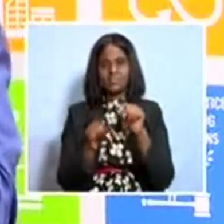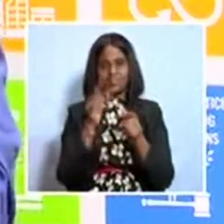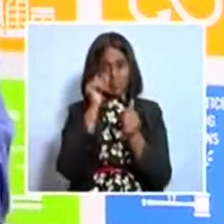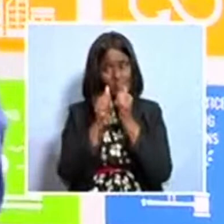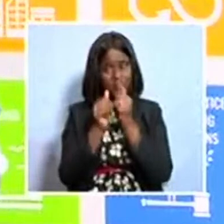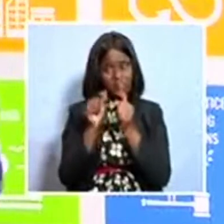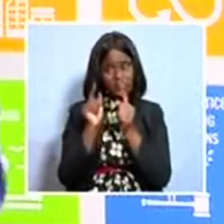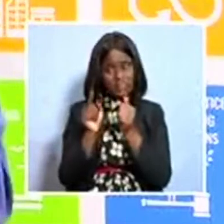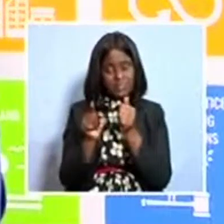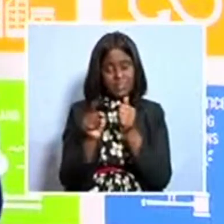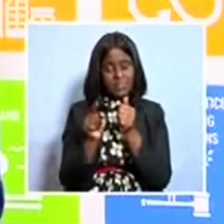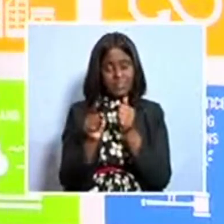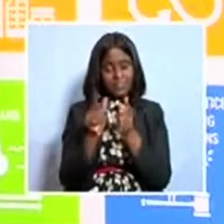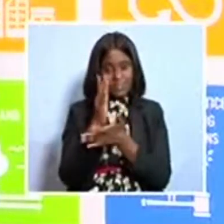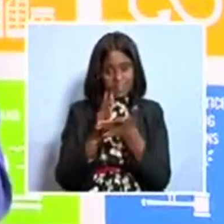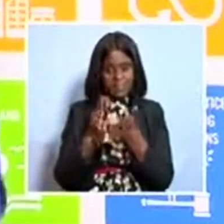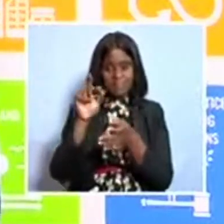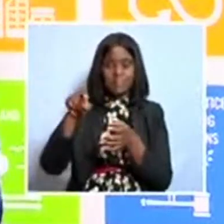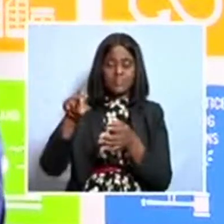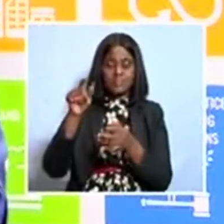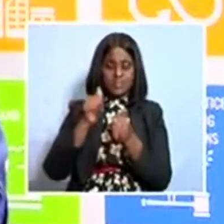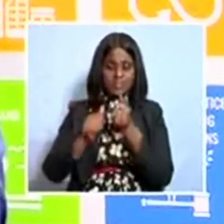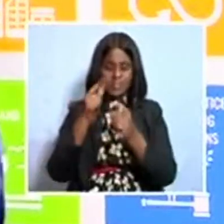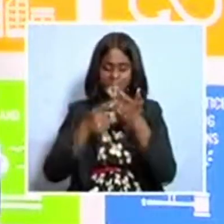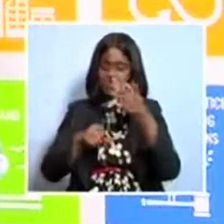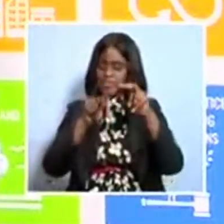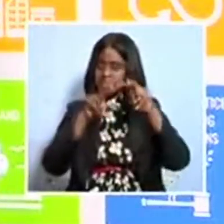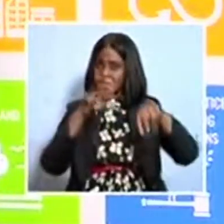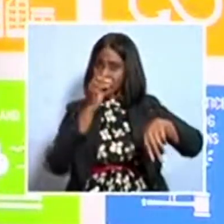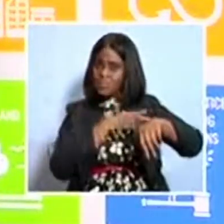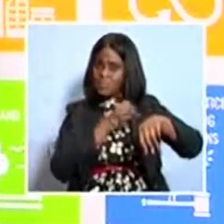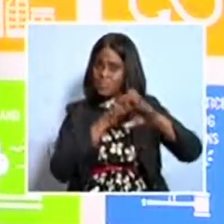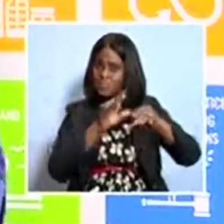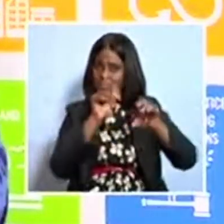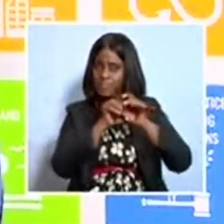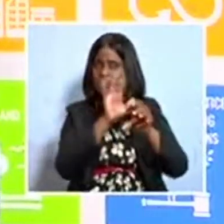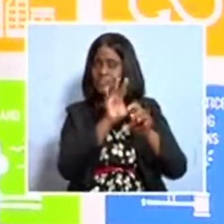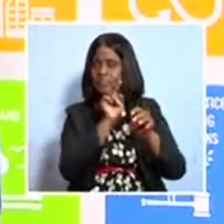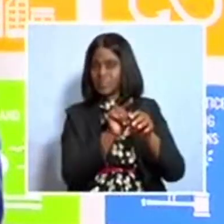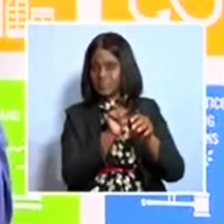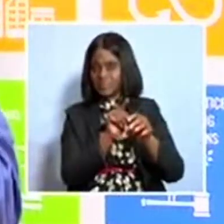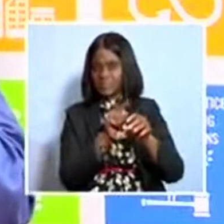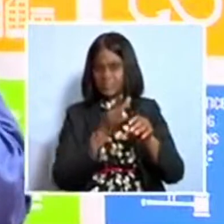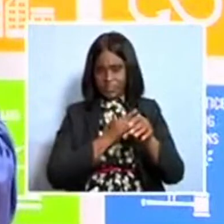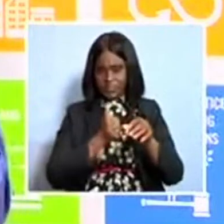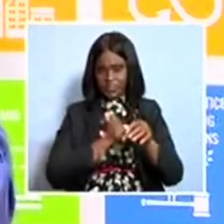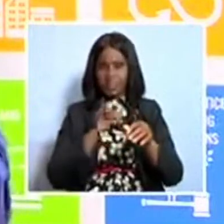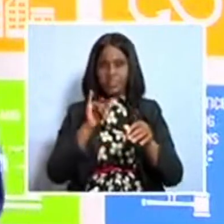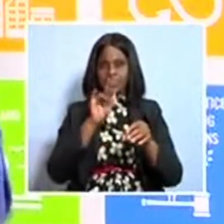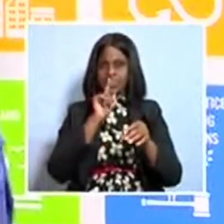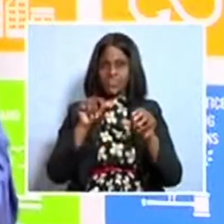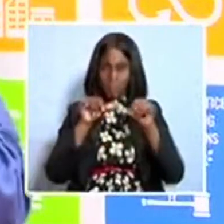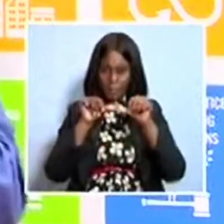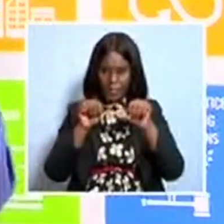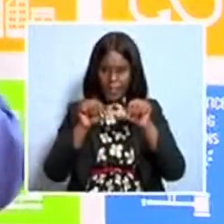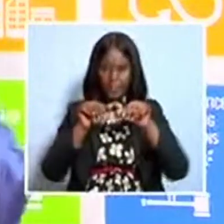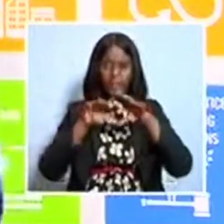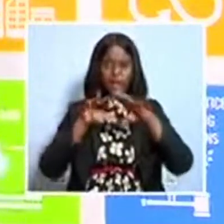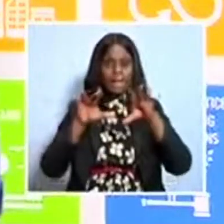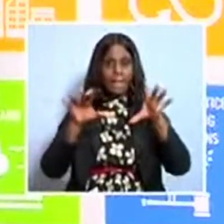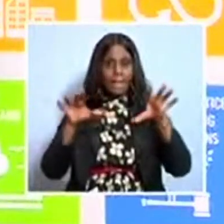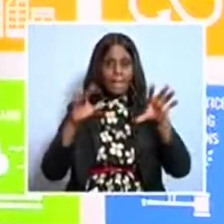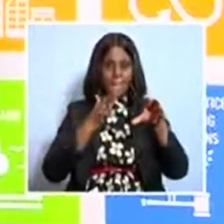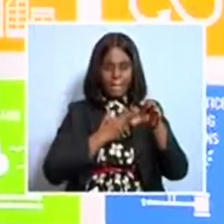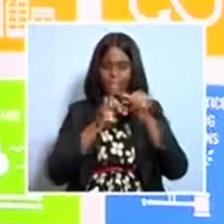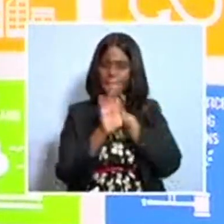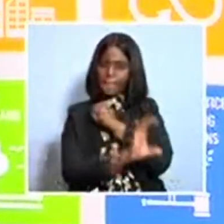the certain requirement that investors put across. So I still roll out to the